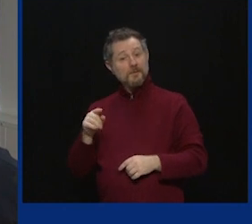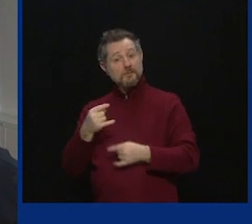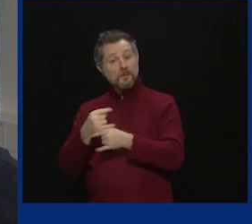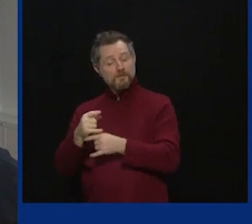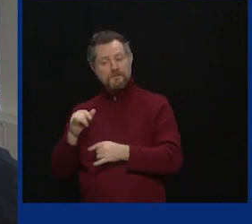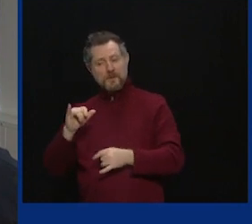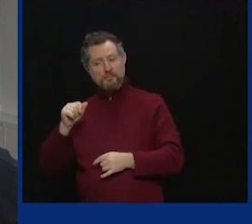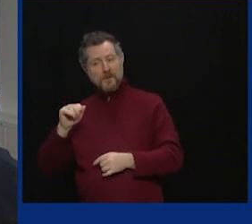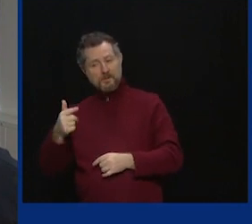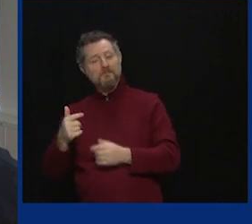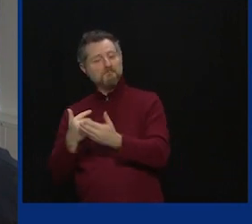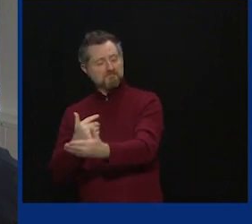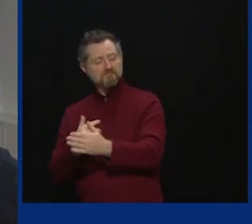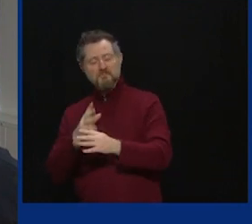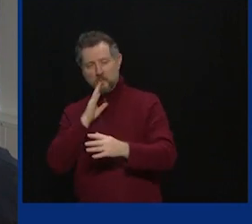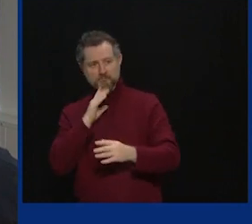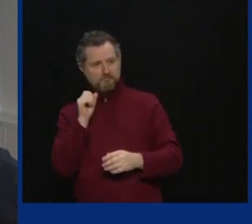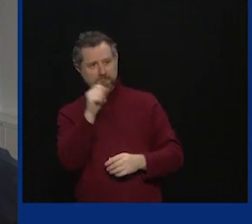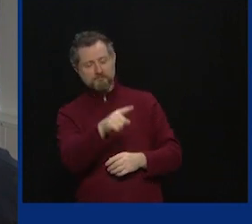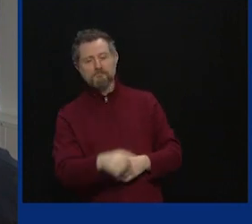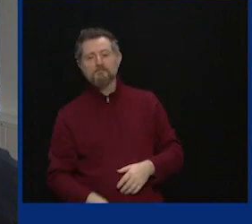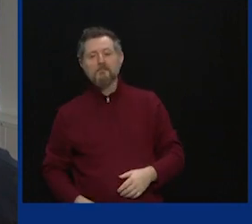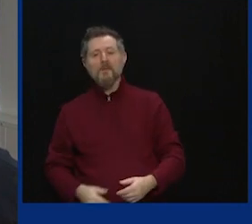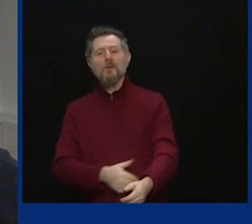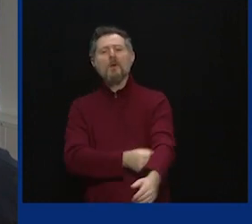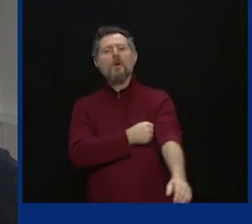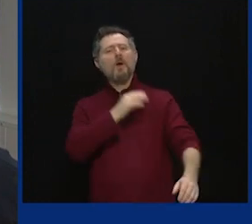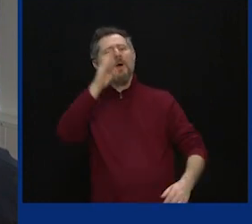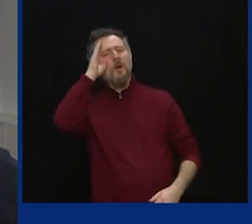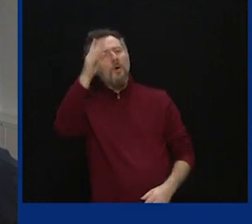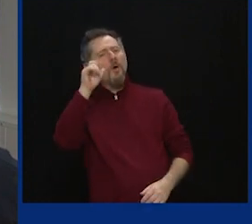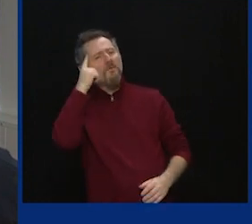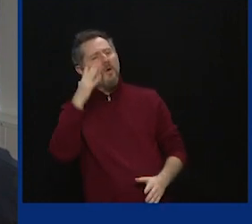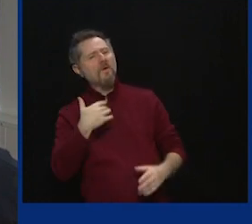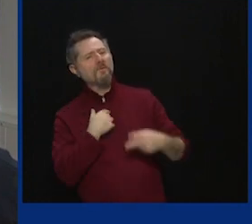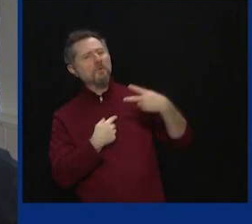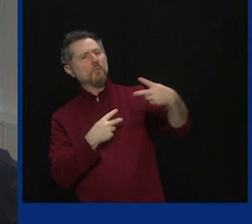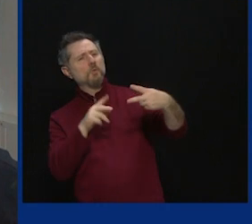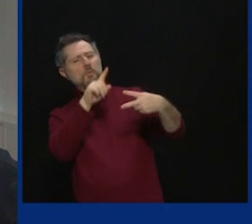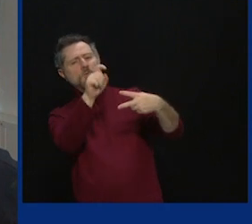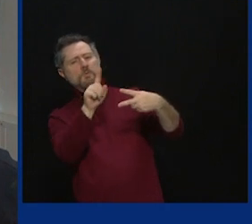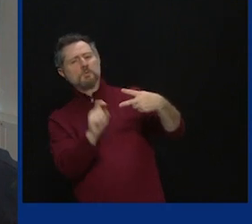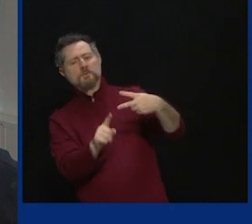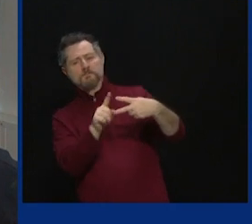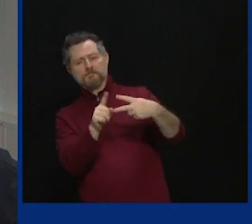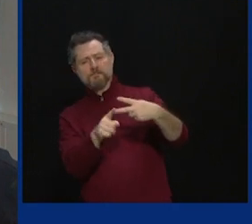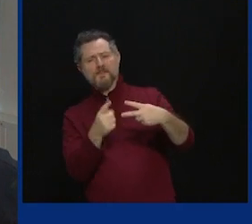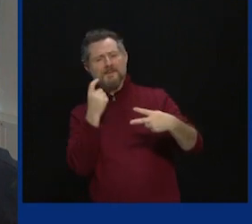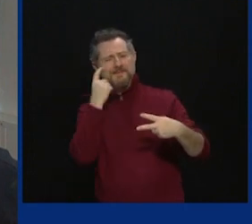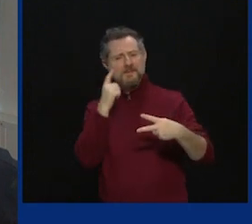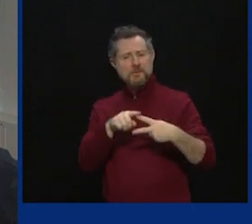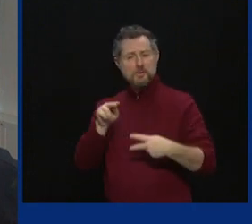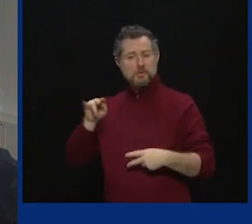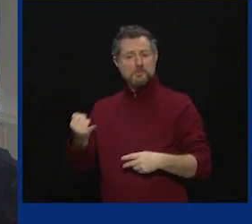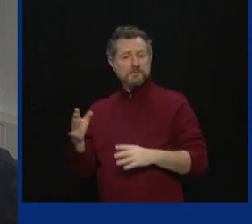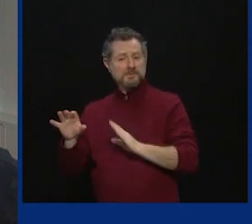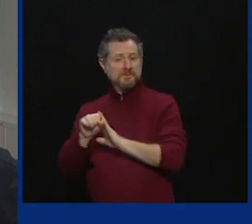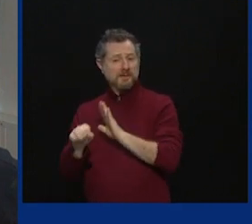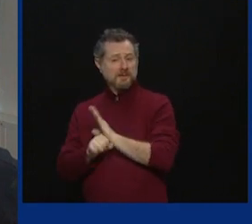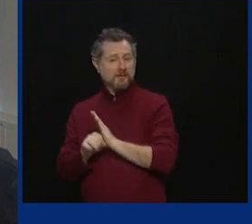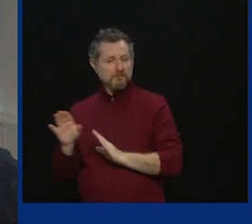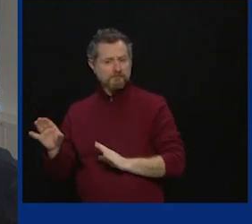Hi, Governor. 2 questions for you. One, we just saw the state of New Jersey implement a policy